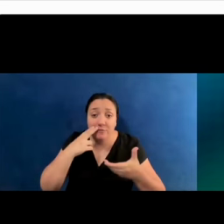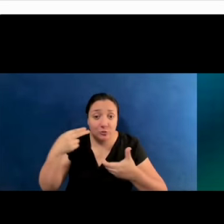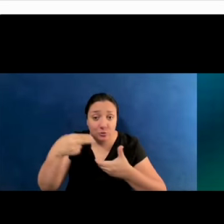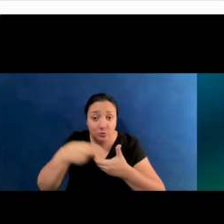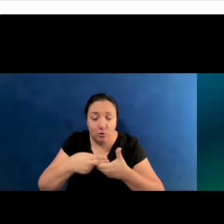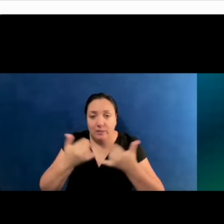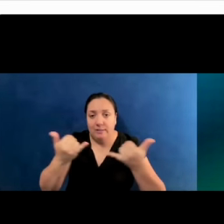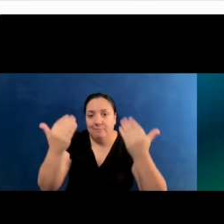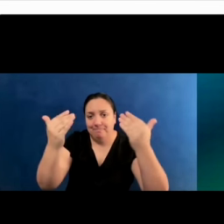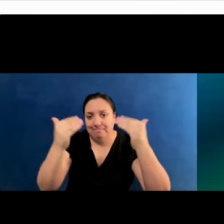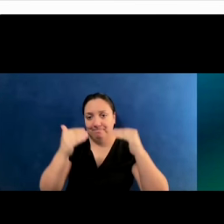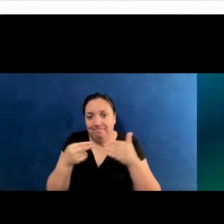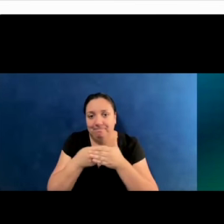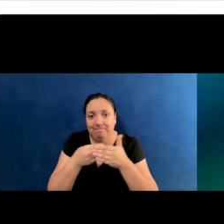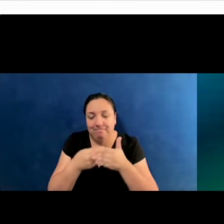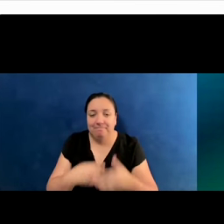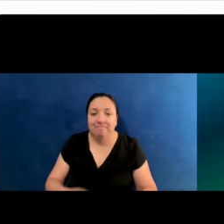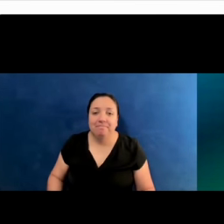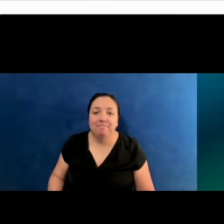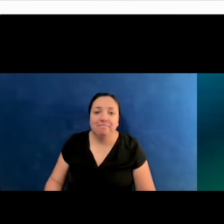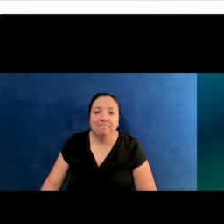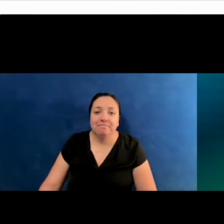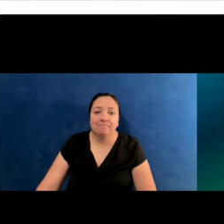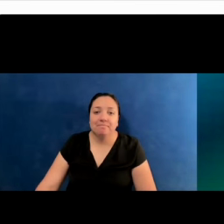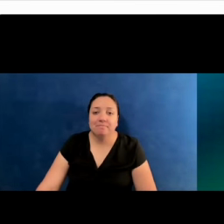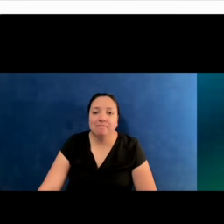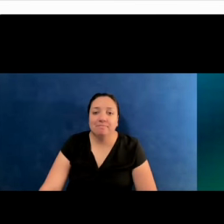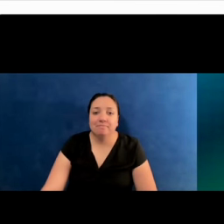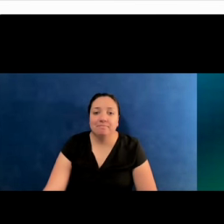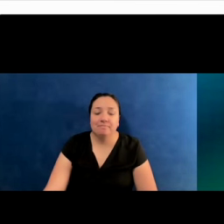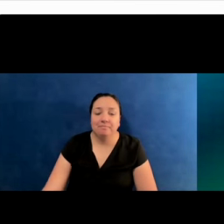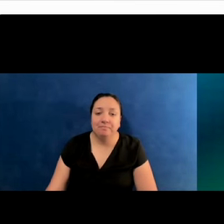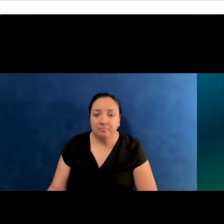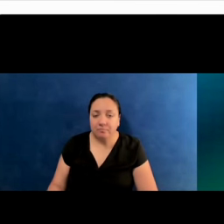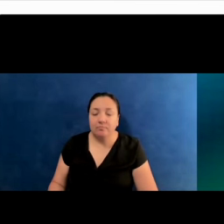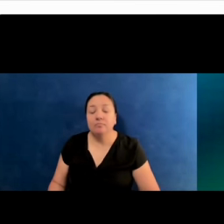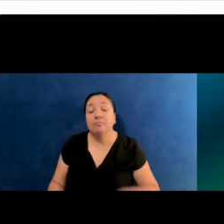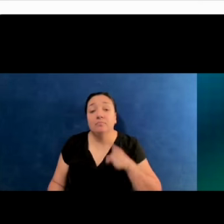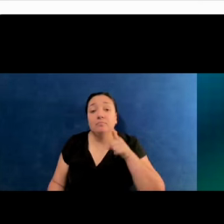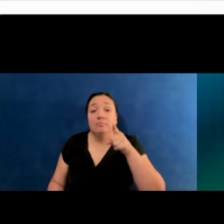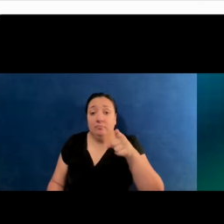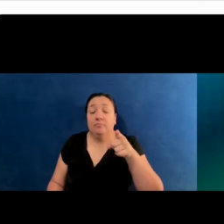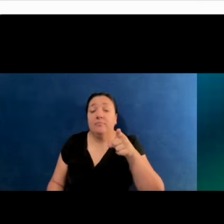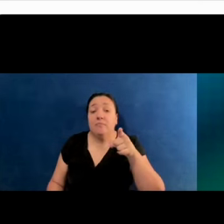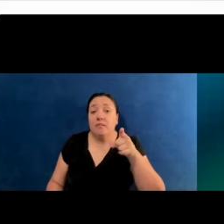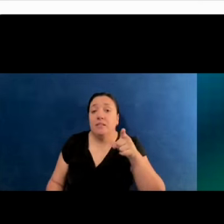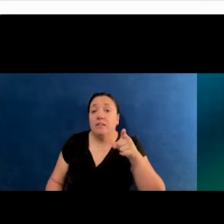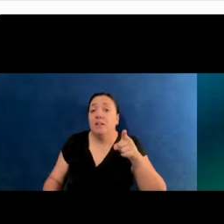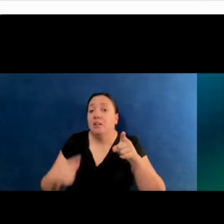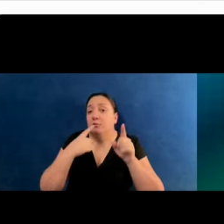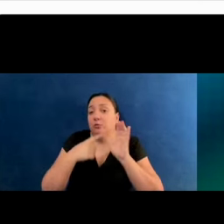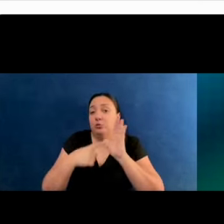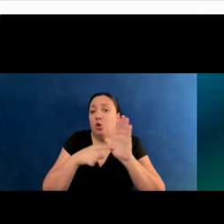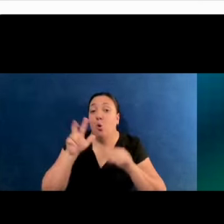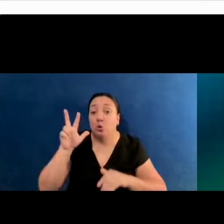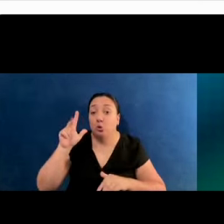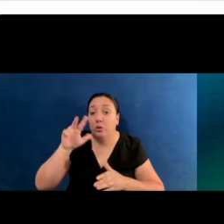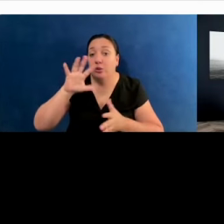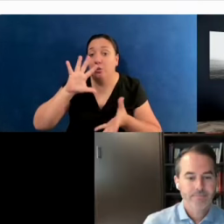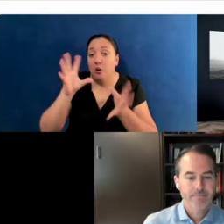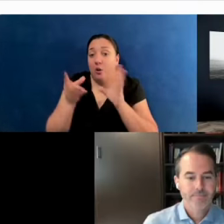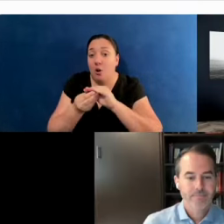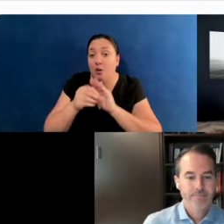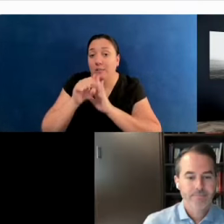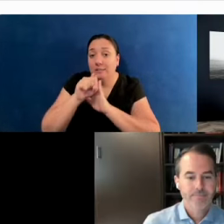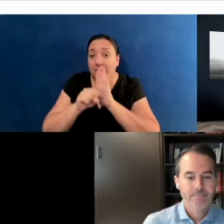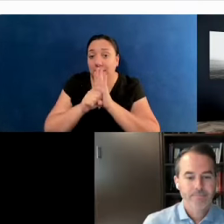slide, please. Thank you. So this is just a quick slide sharing the 23 states across the country that Ascensus is the